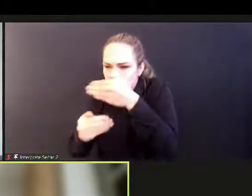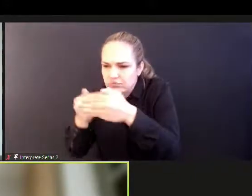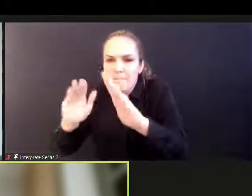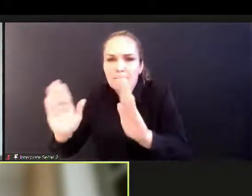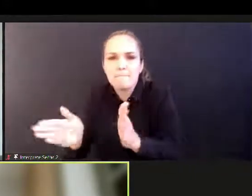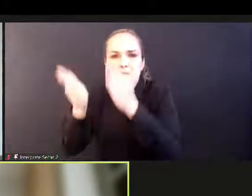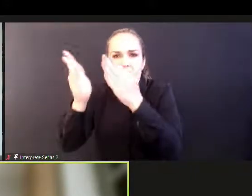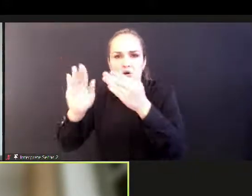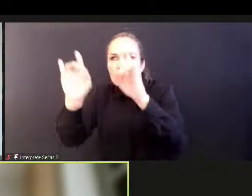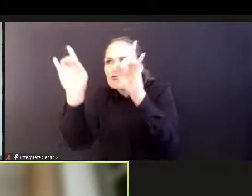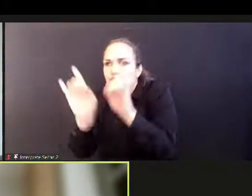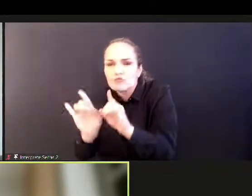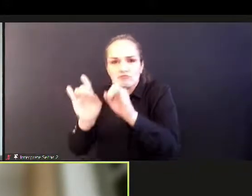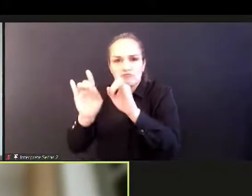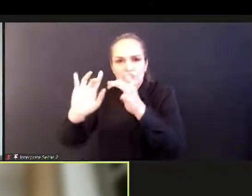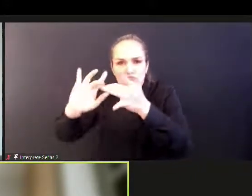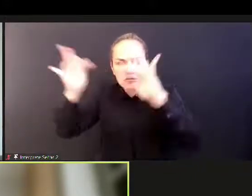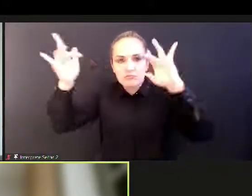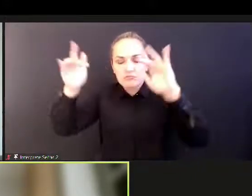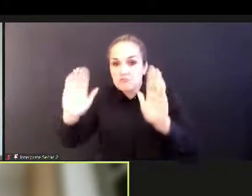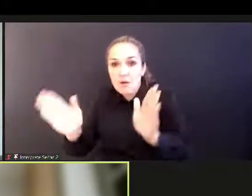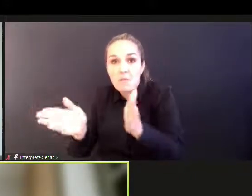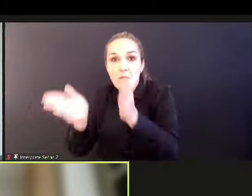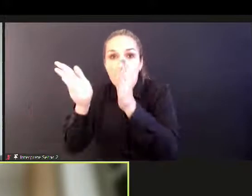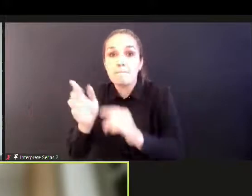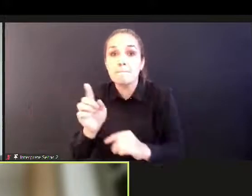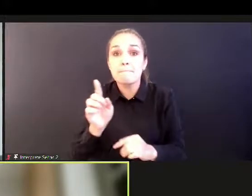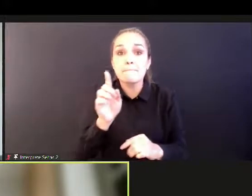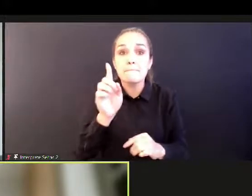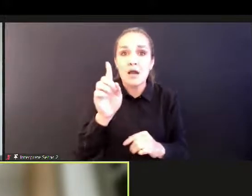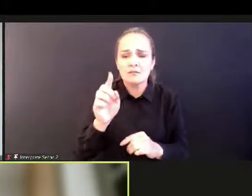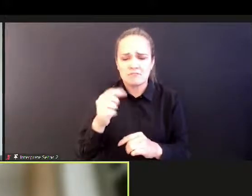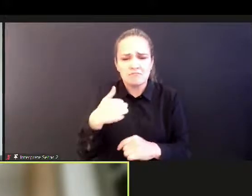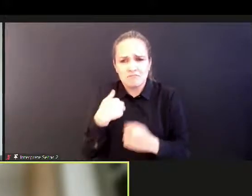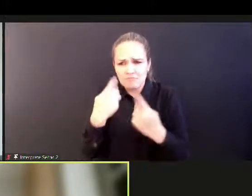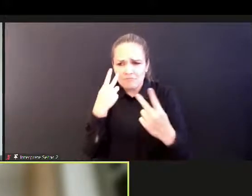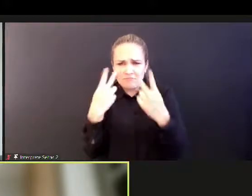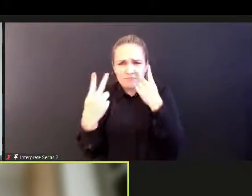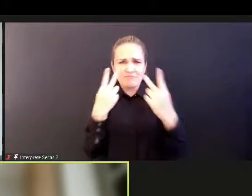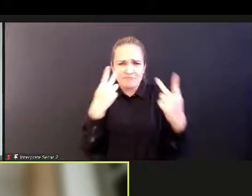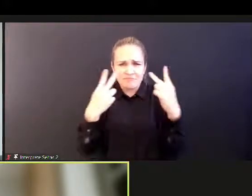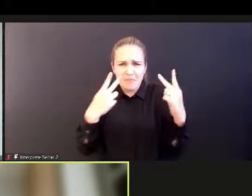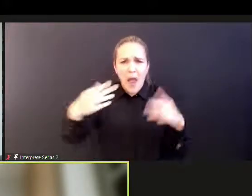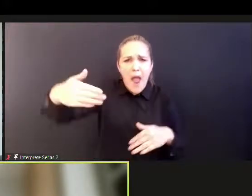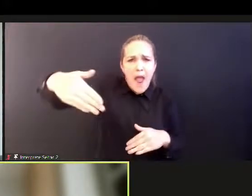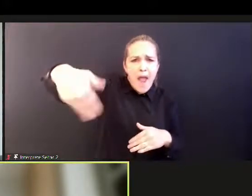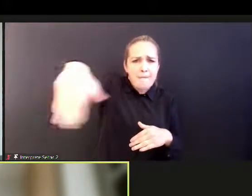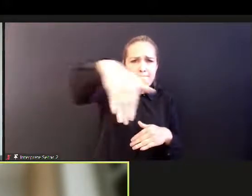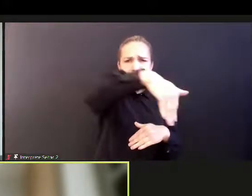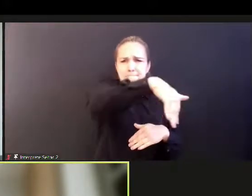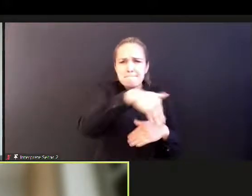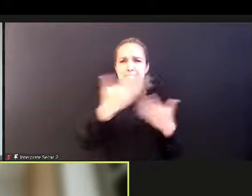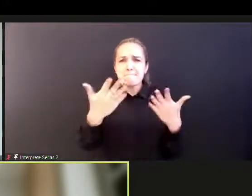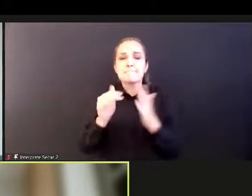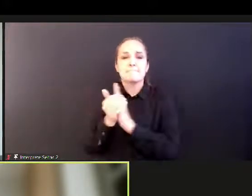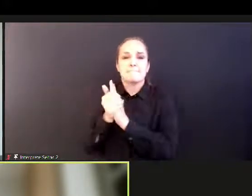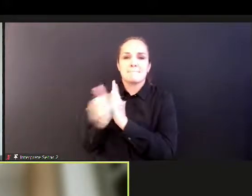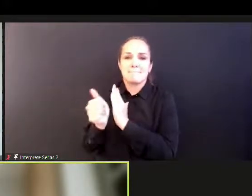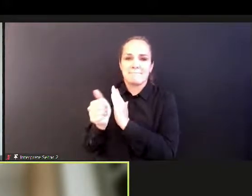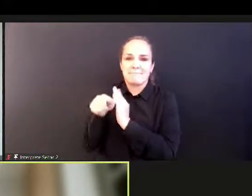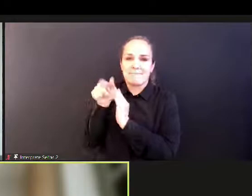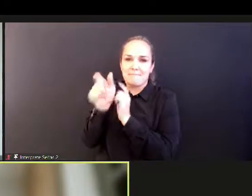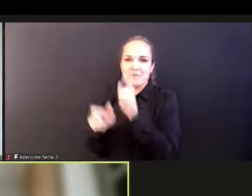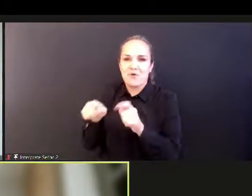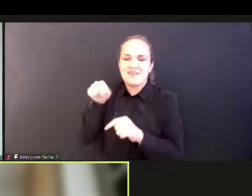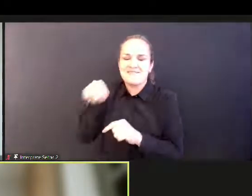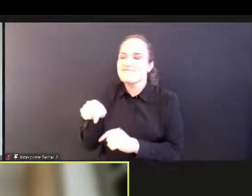think where there seem to be gaps and more needs to be done, for instance, in the area of human capital, I think still not enough seems to be